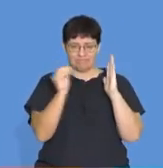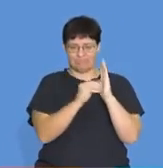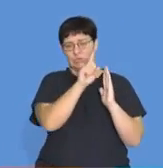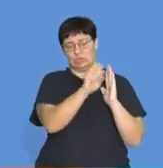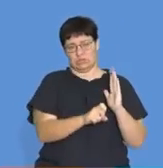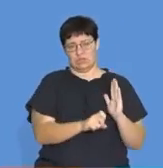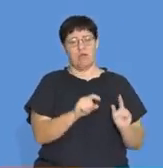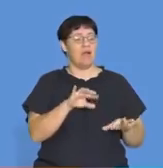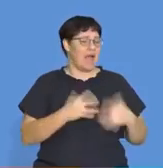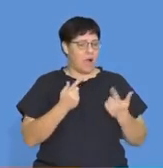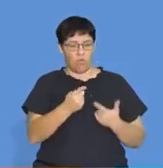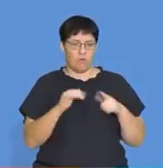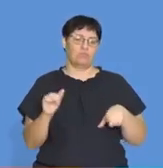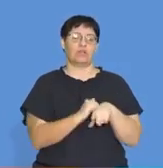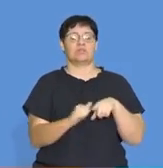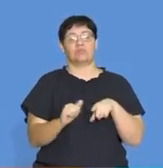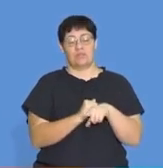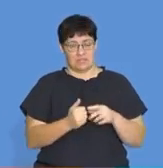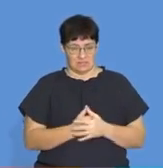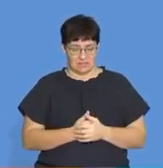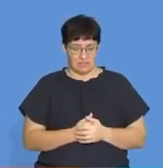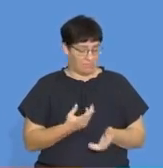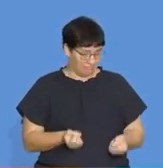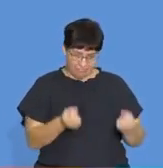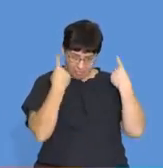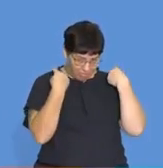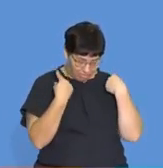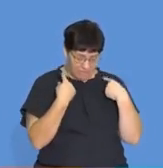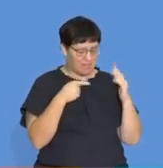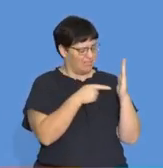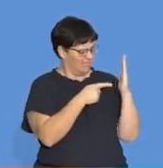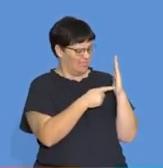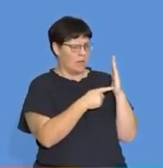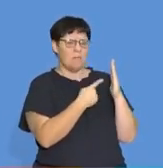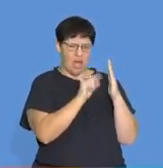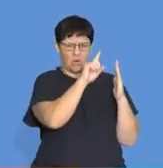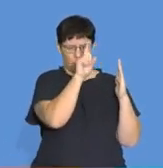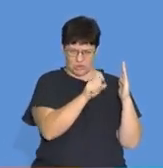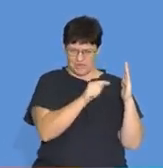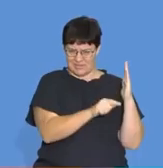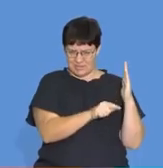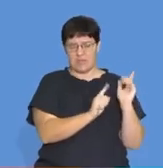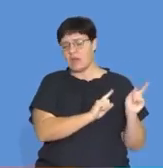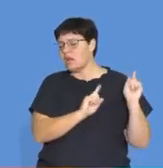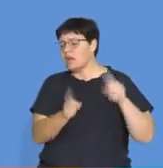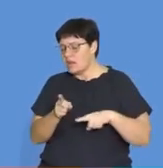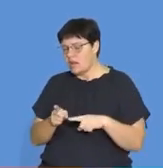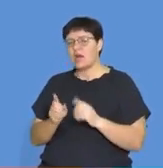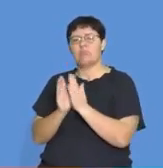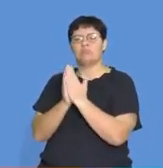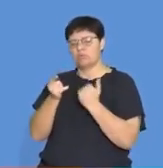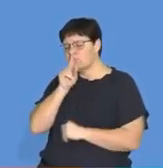that's how, after all, you practice anything, right? If you don't understand a certain note, just make a question mark and then go consult